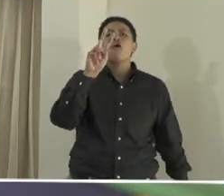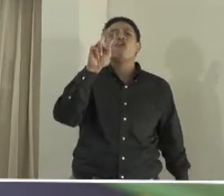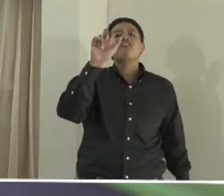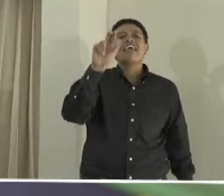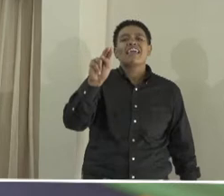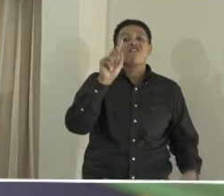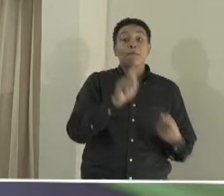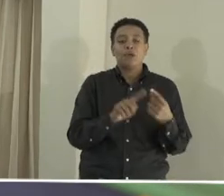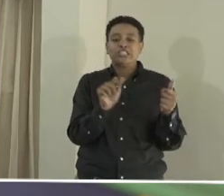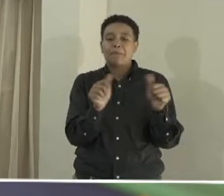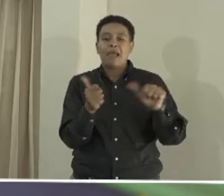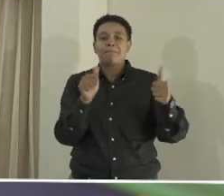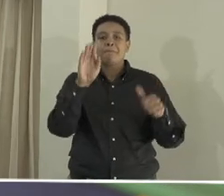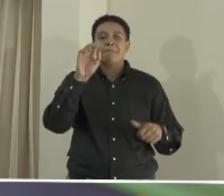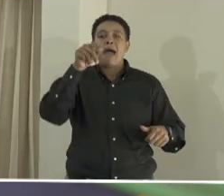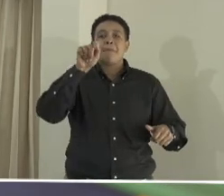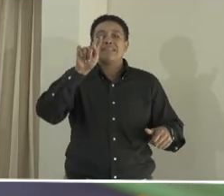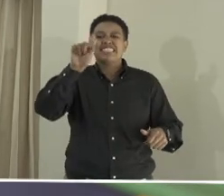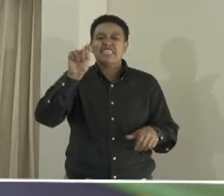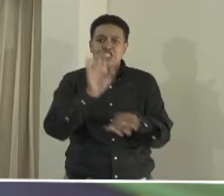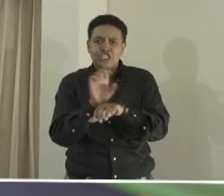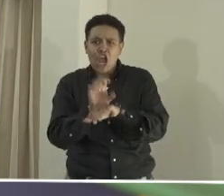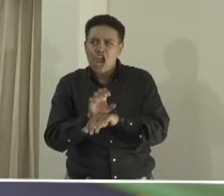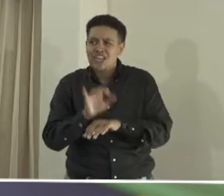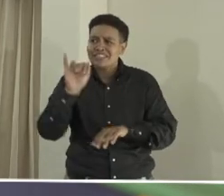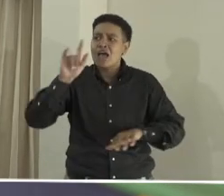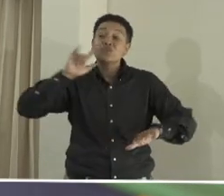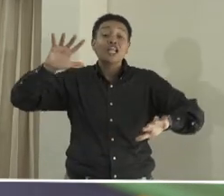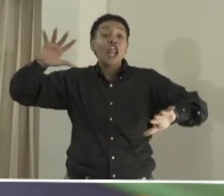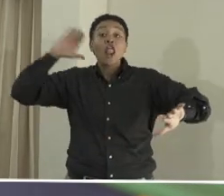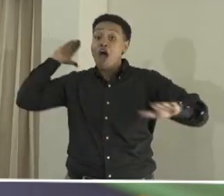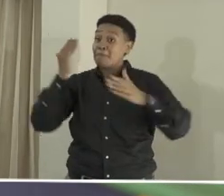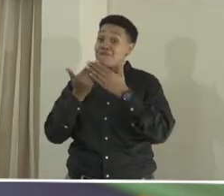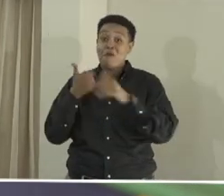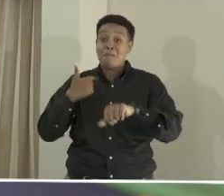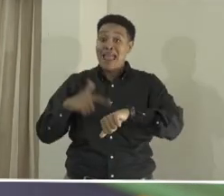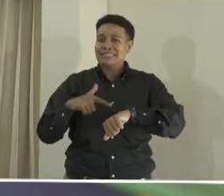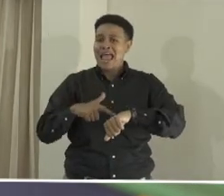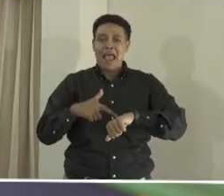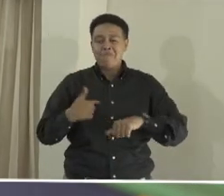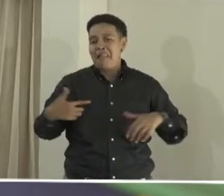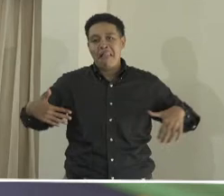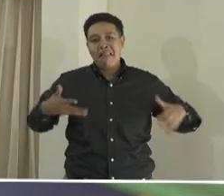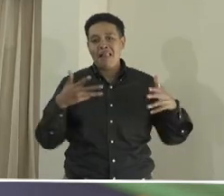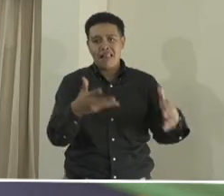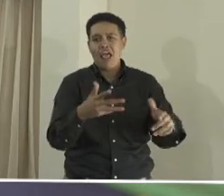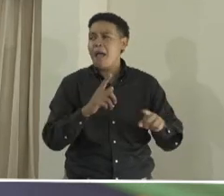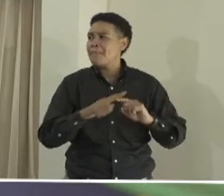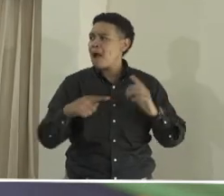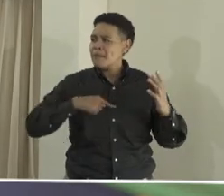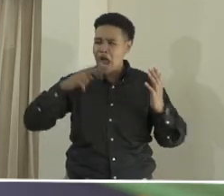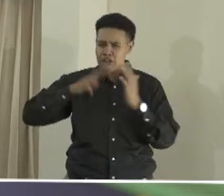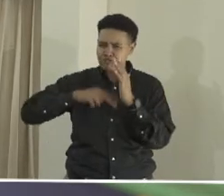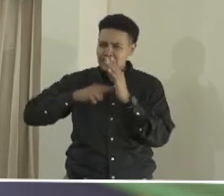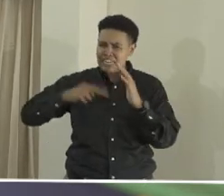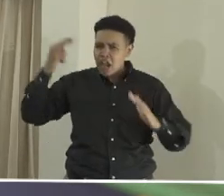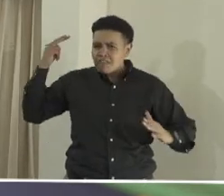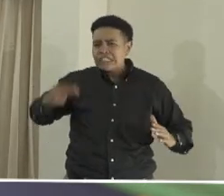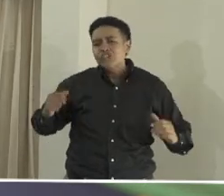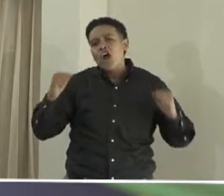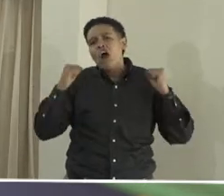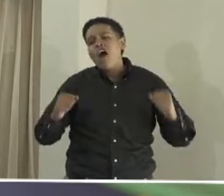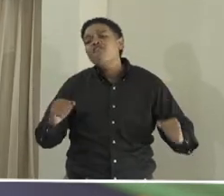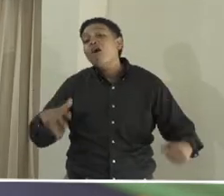and the Baptists. Now, that was long before my time, but my reading of history